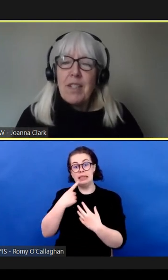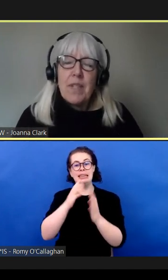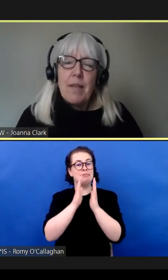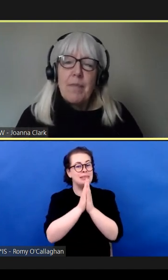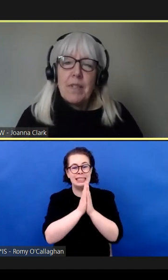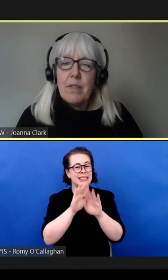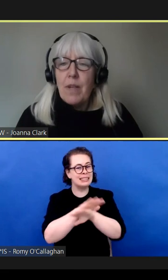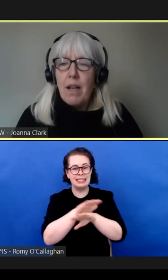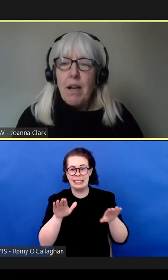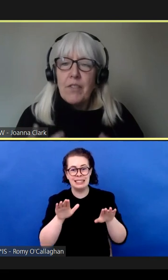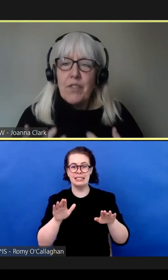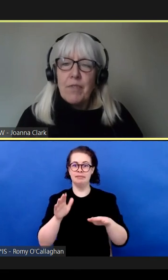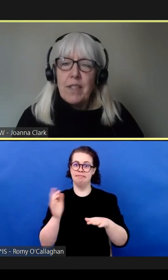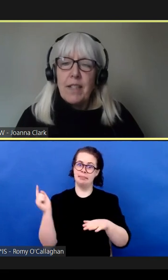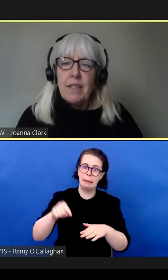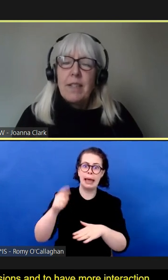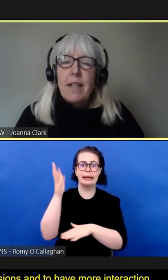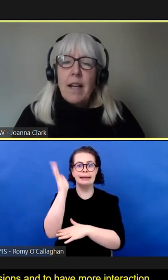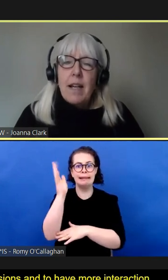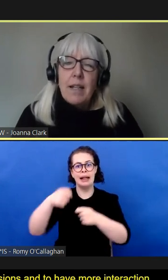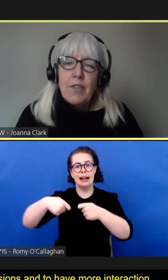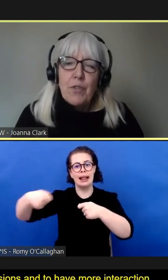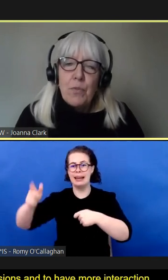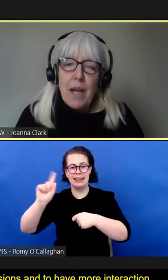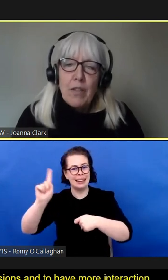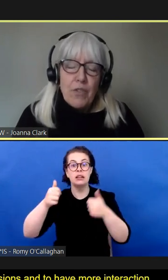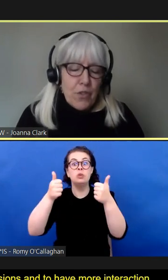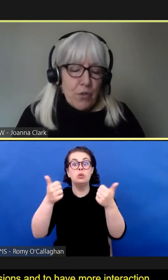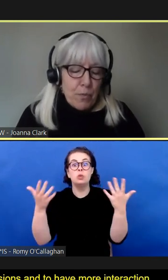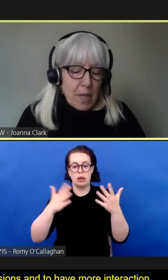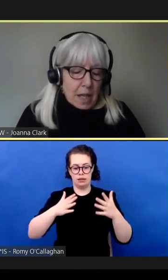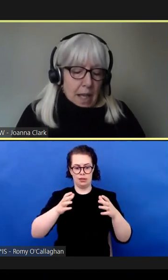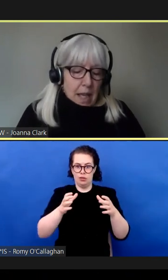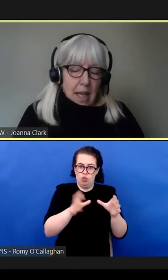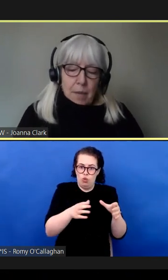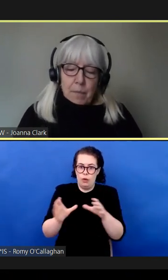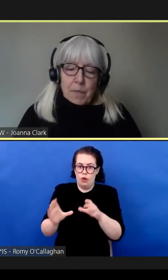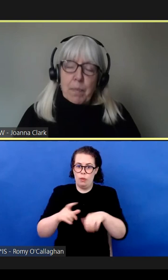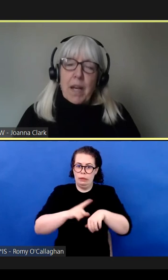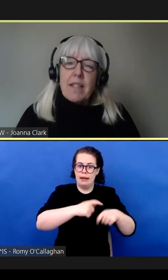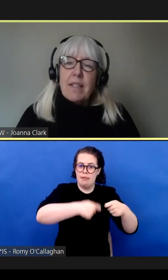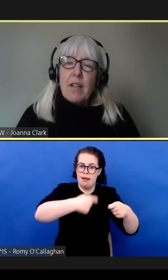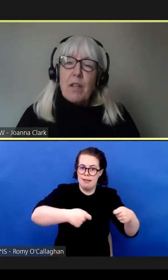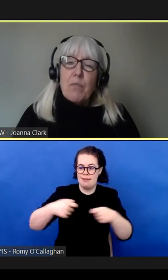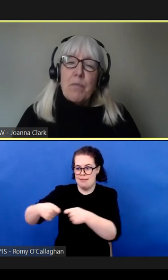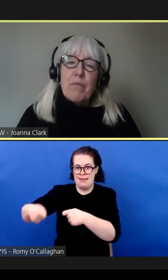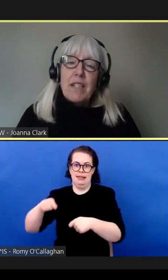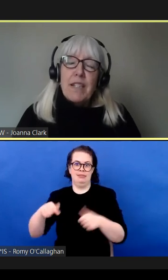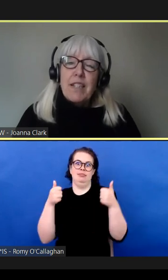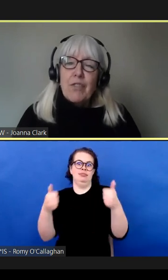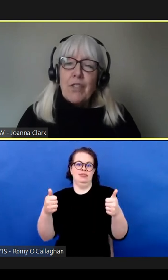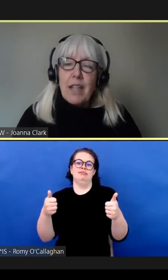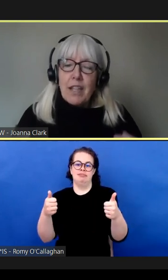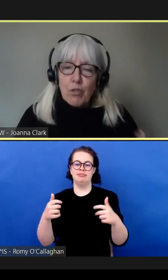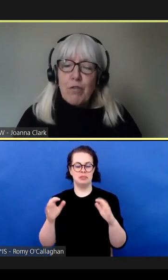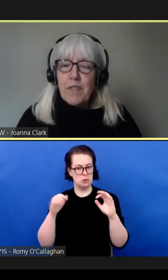is sometimes quite hard to really do well on Zoom. But, it would be really